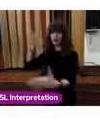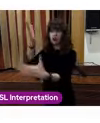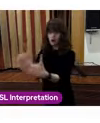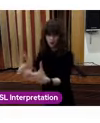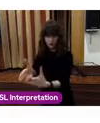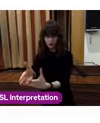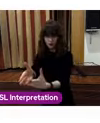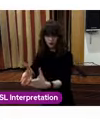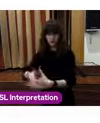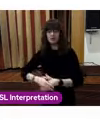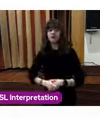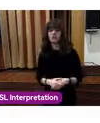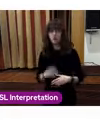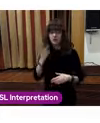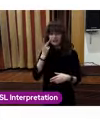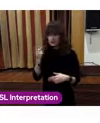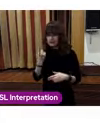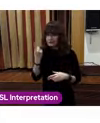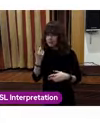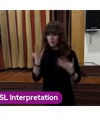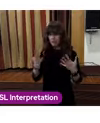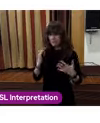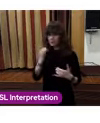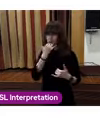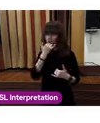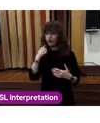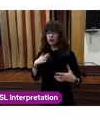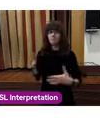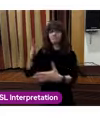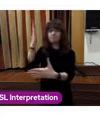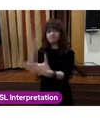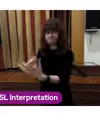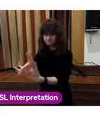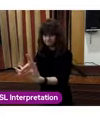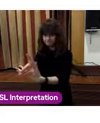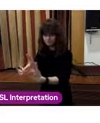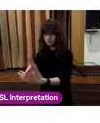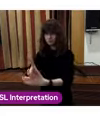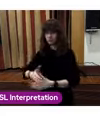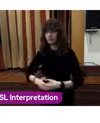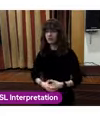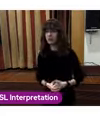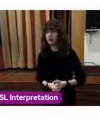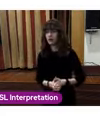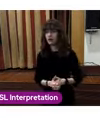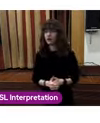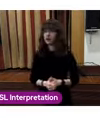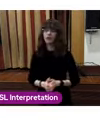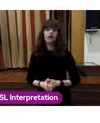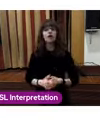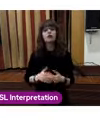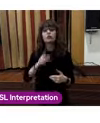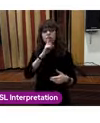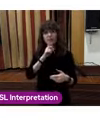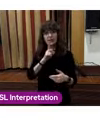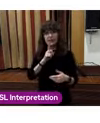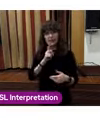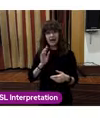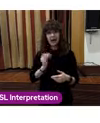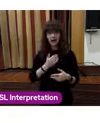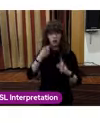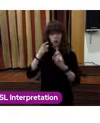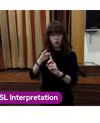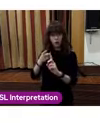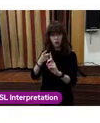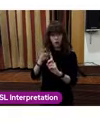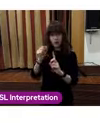looking like there might be an issue wrong. And so really the answer is you not feeling like you have to protect yourself, but you